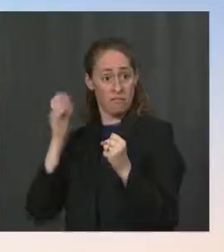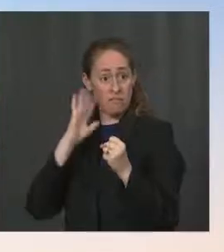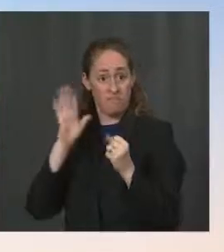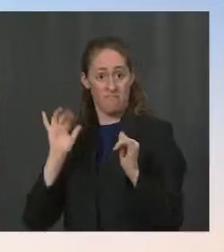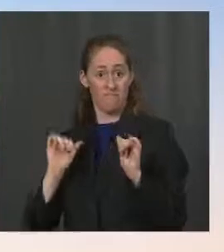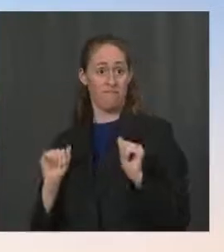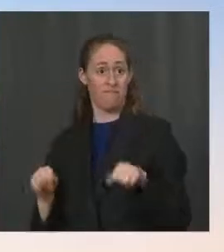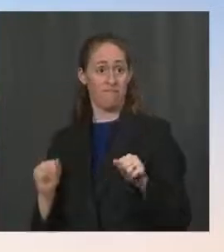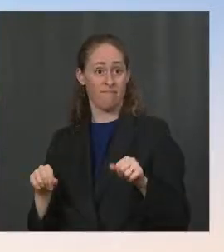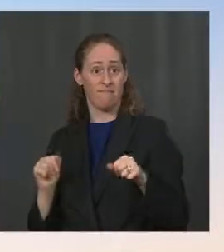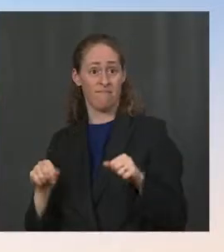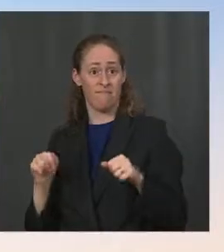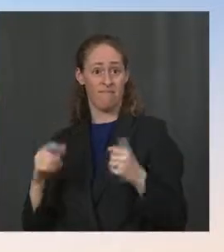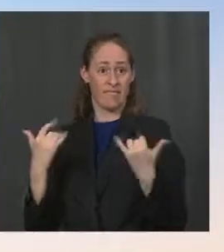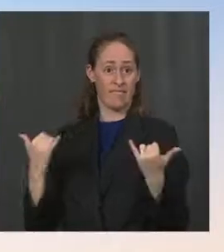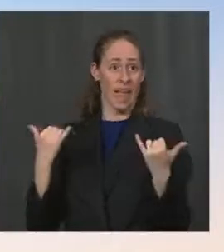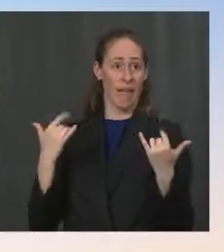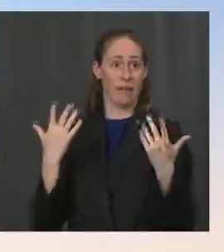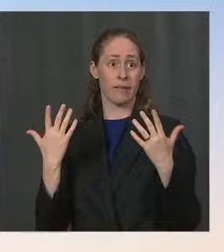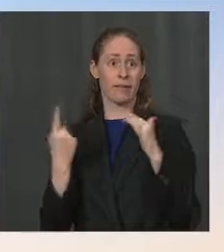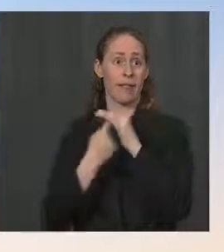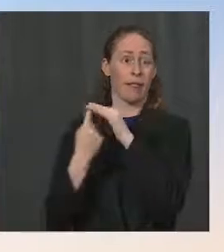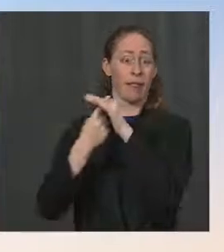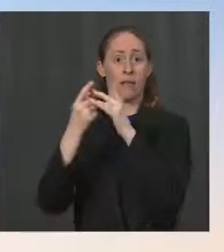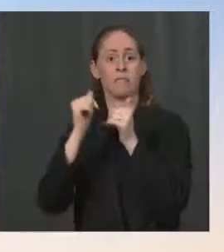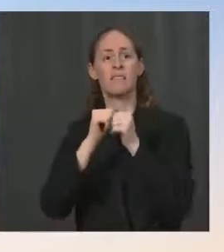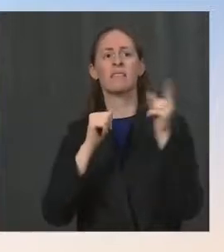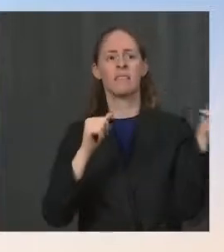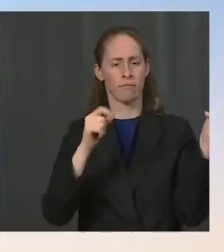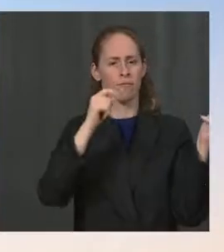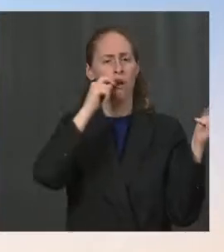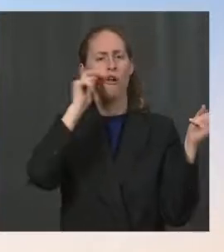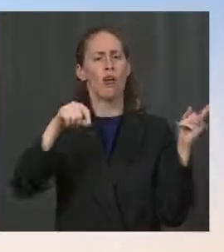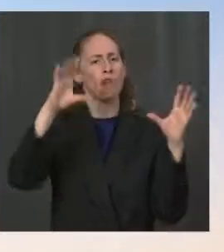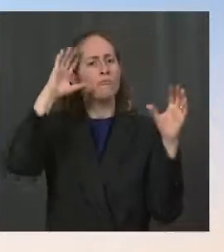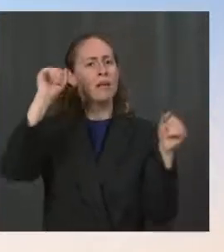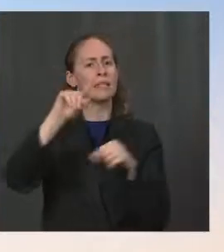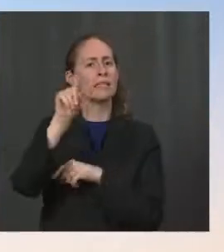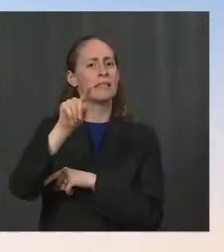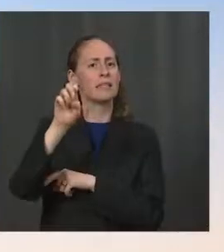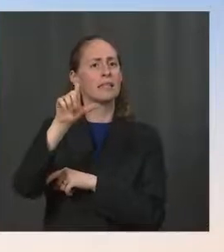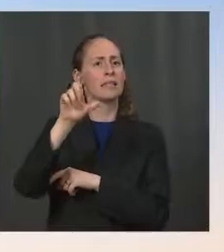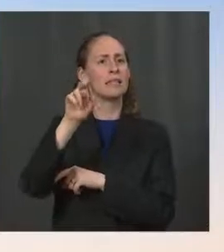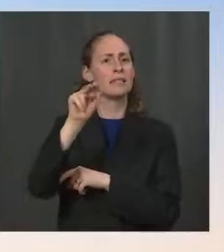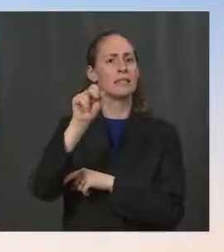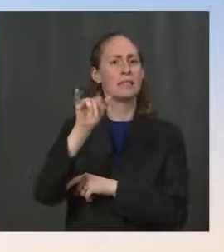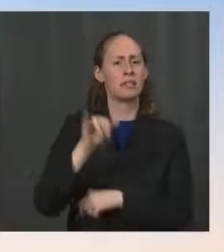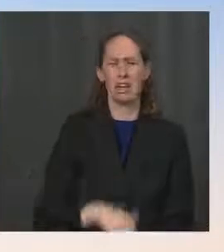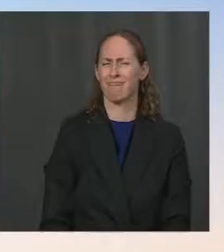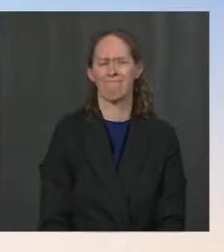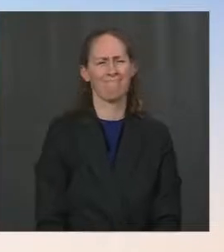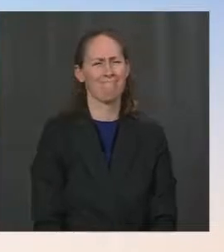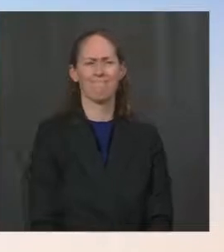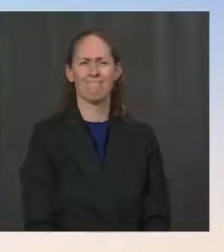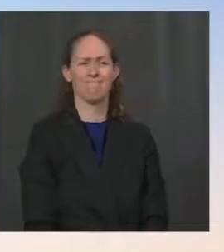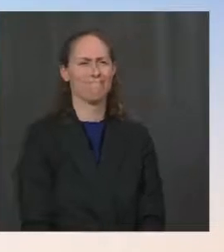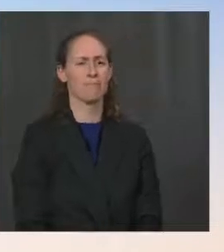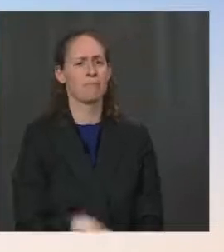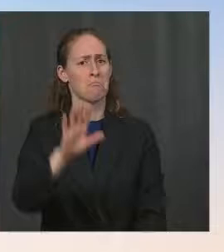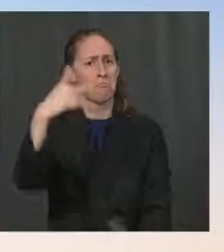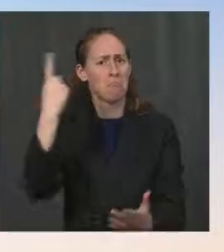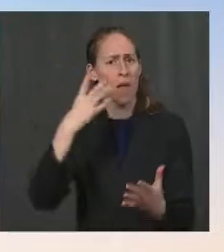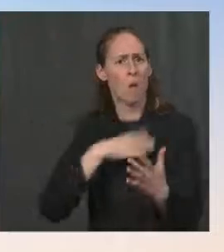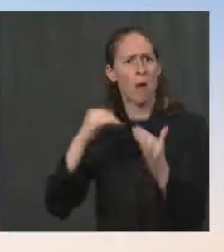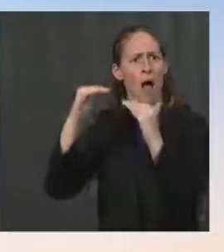today's meeting? No. Jeff? Jen, is the White House satisfied with OPEC's decision today